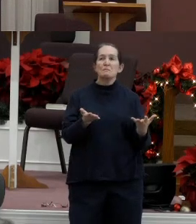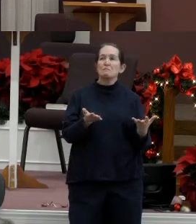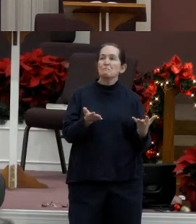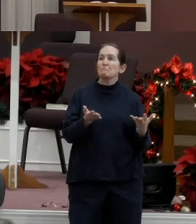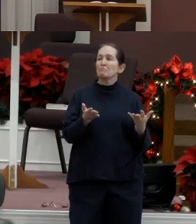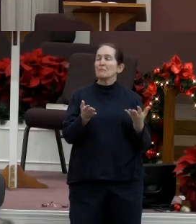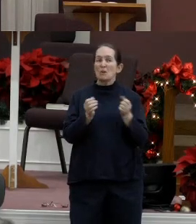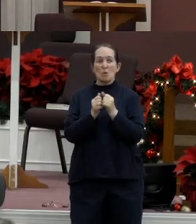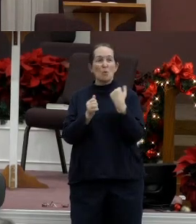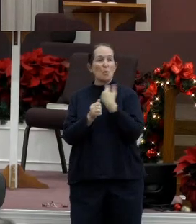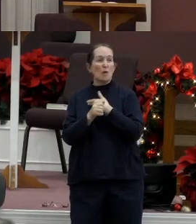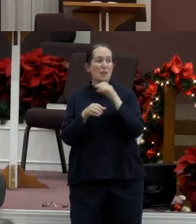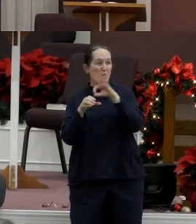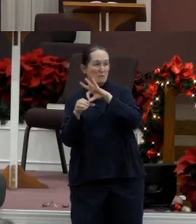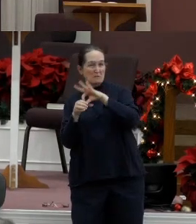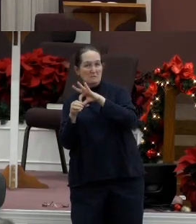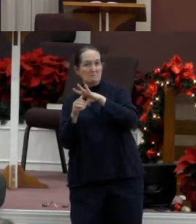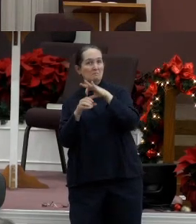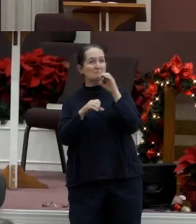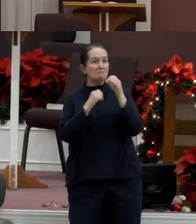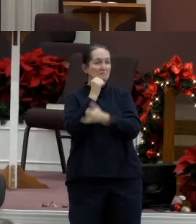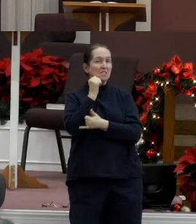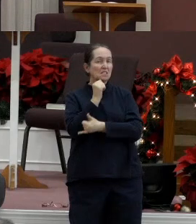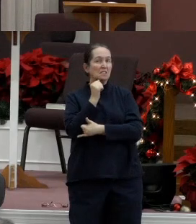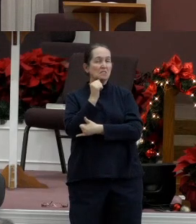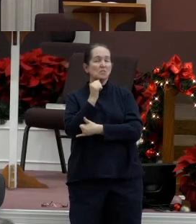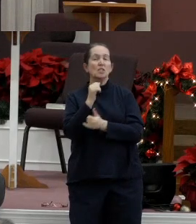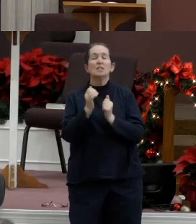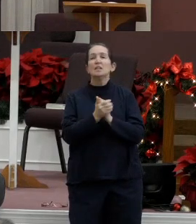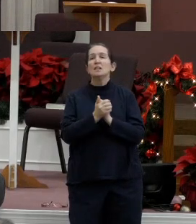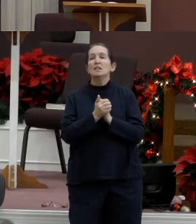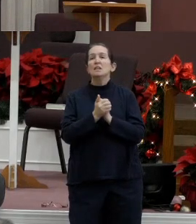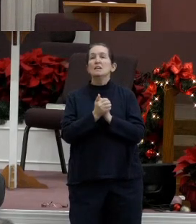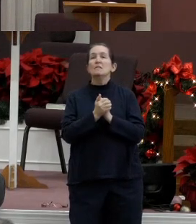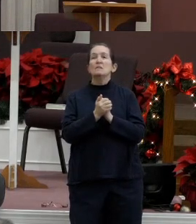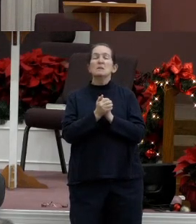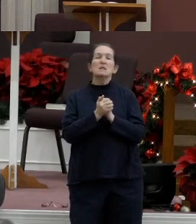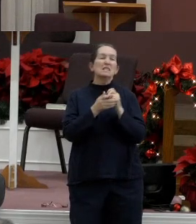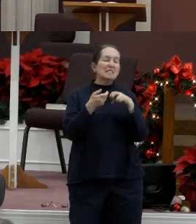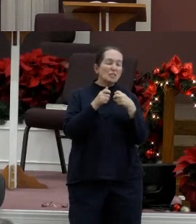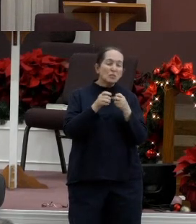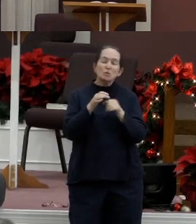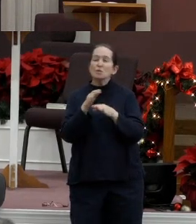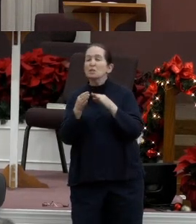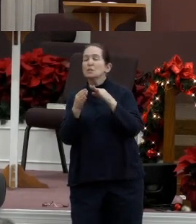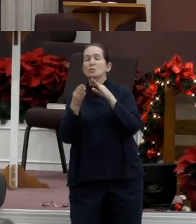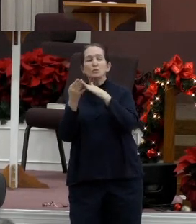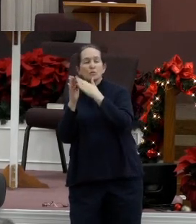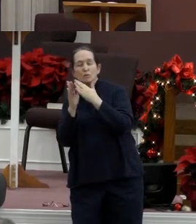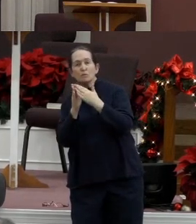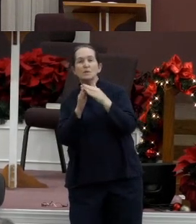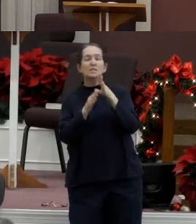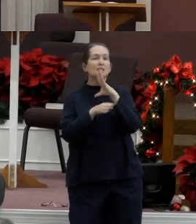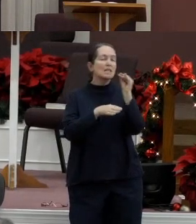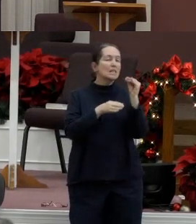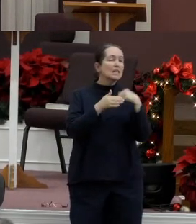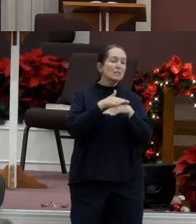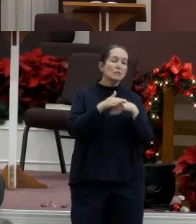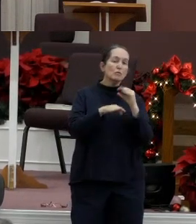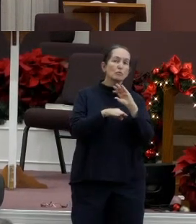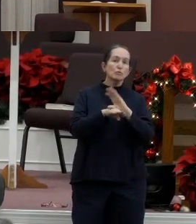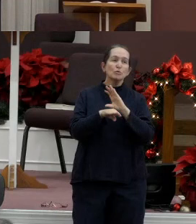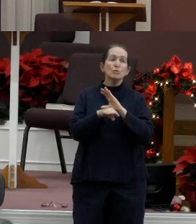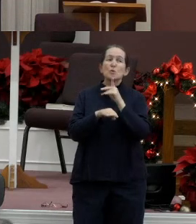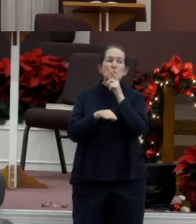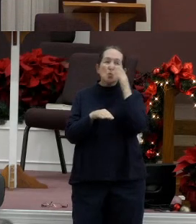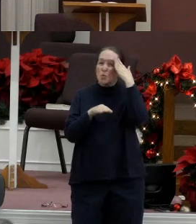even with our election as a nation. We have dealt with issues within our community and within our church. Who